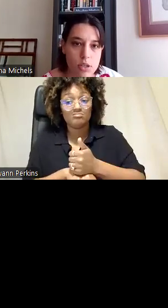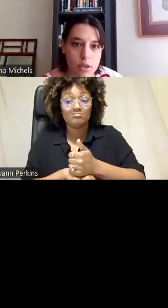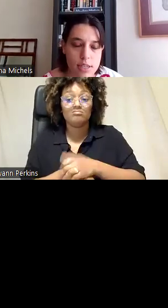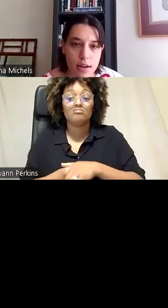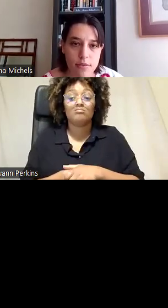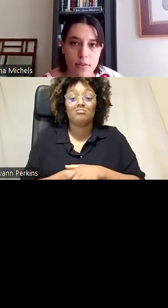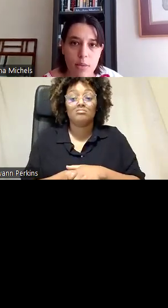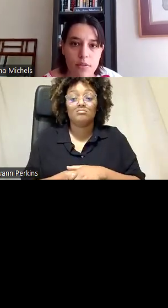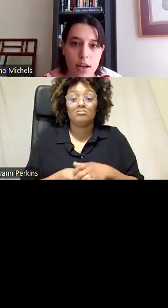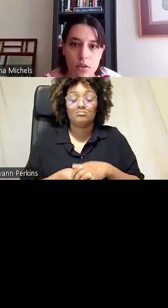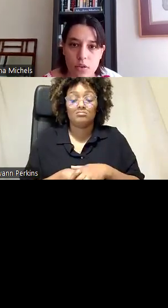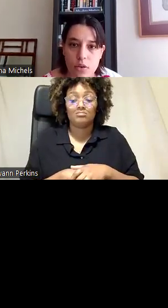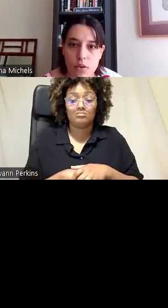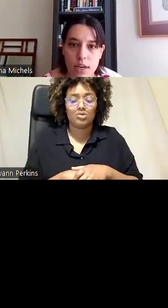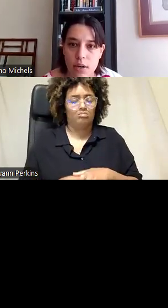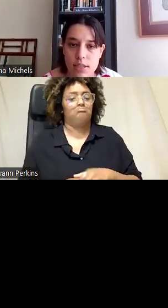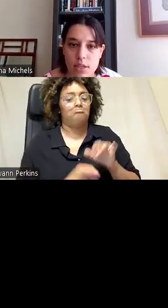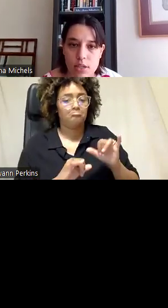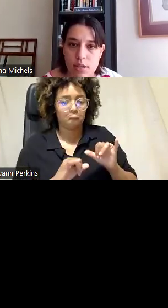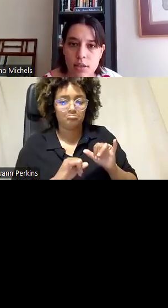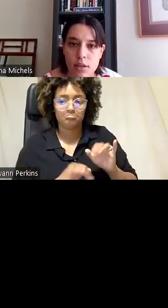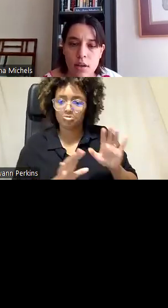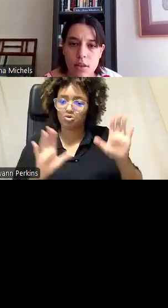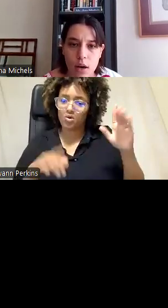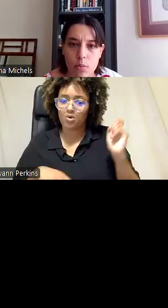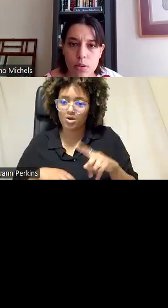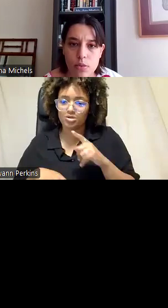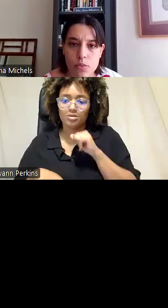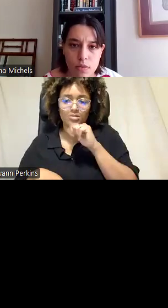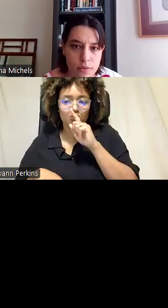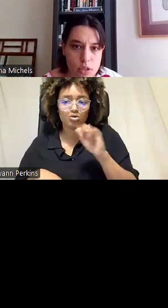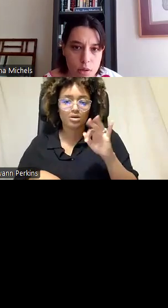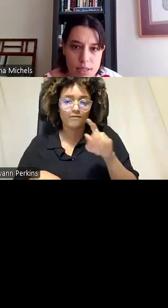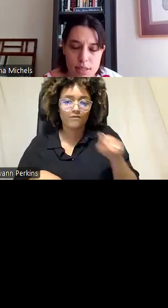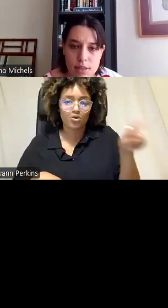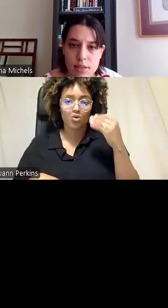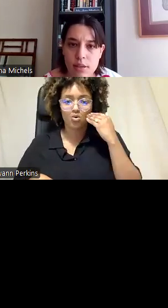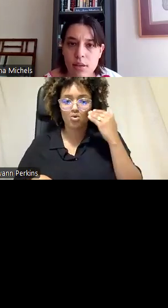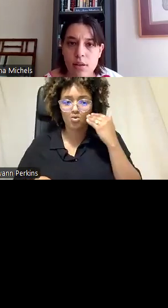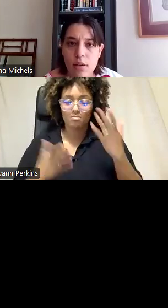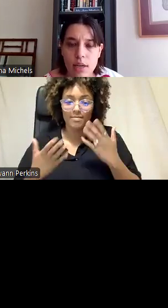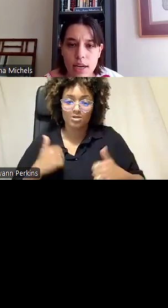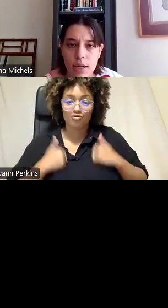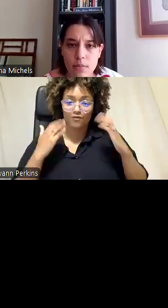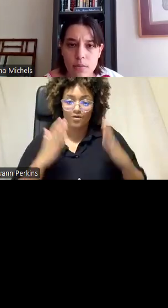question. I'm not sure, Steph, Emma, if either of you know of any organizations that help survivors start businesses.